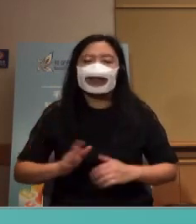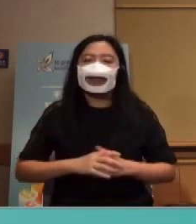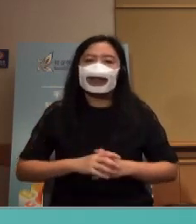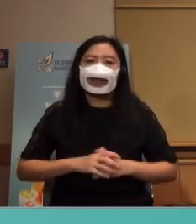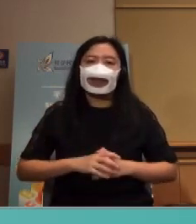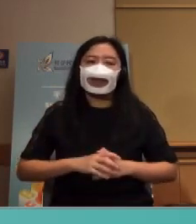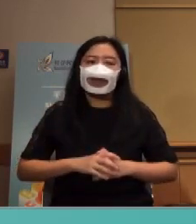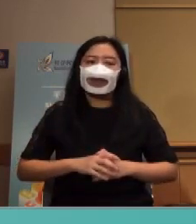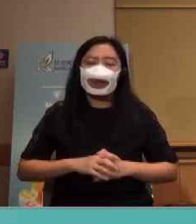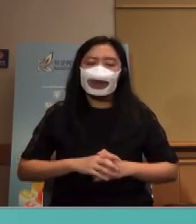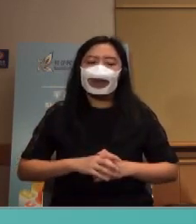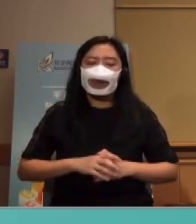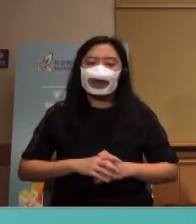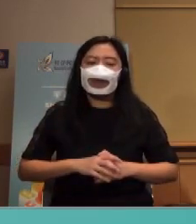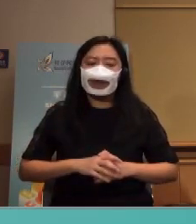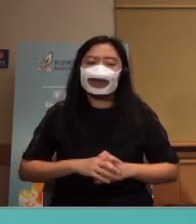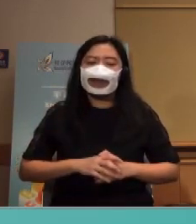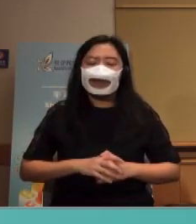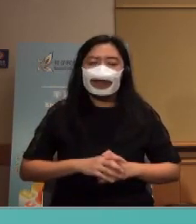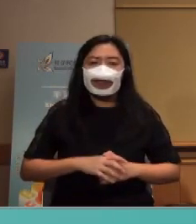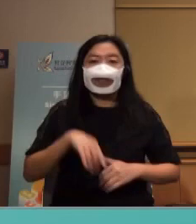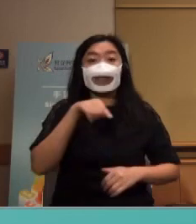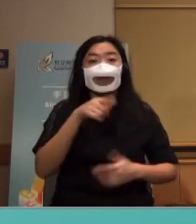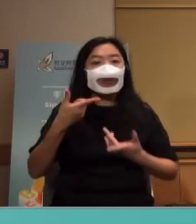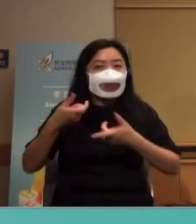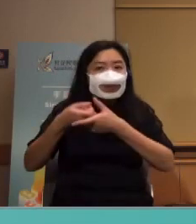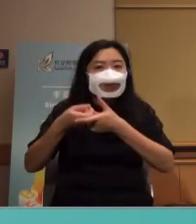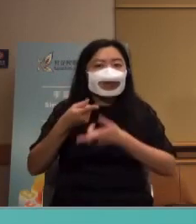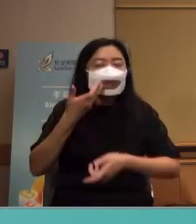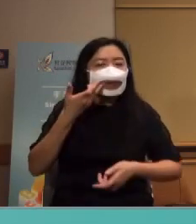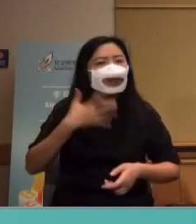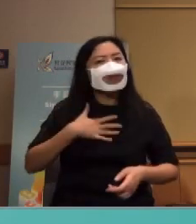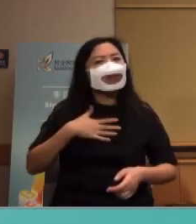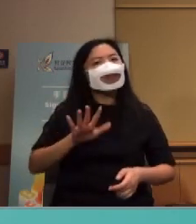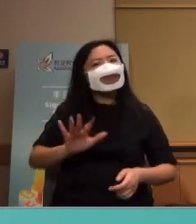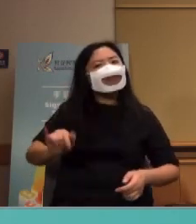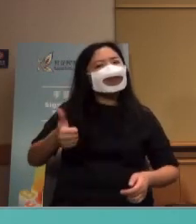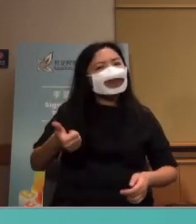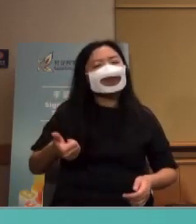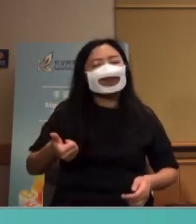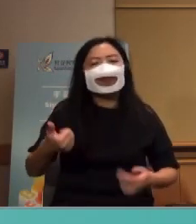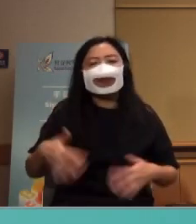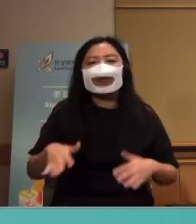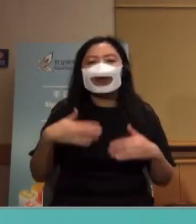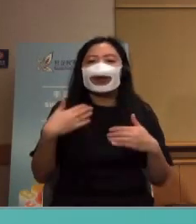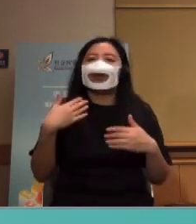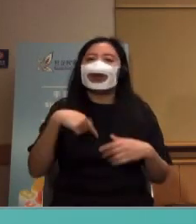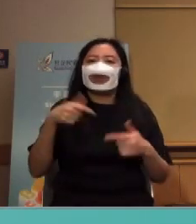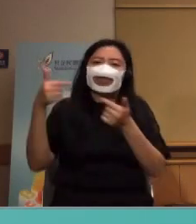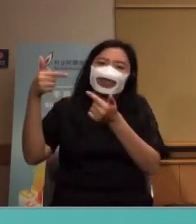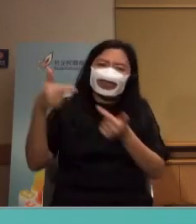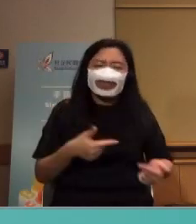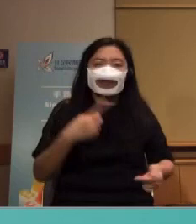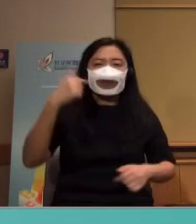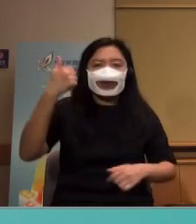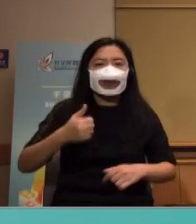okay, it's good. We are demonstrating we are innovative organization, and we have a